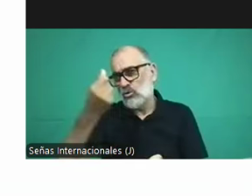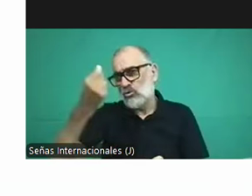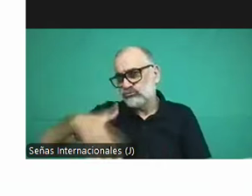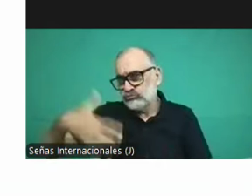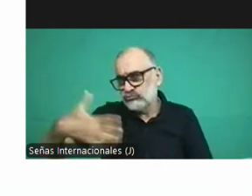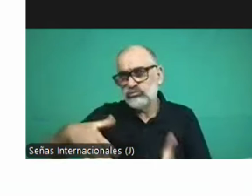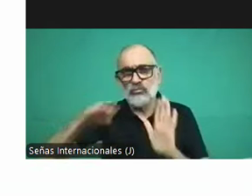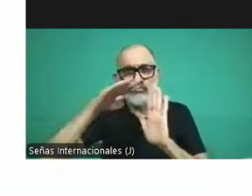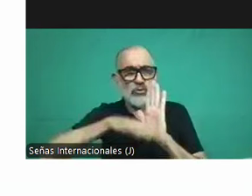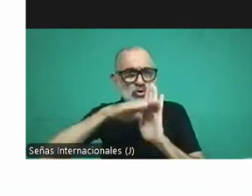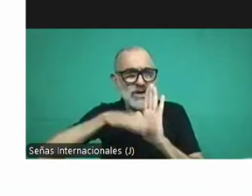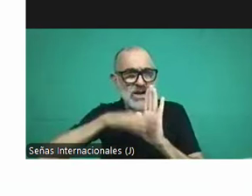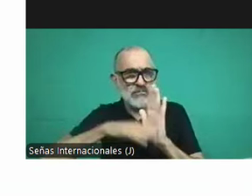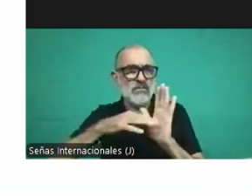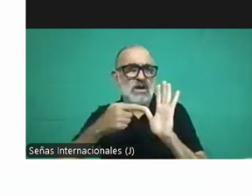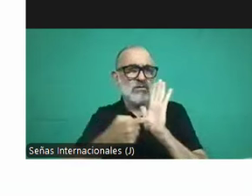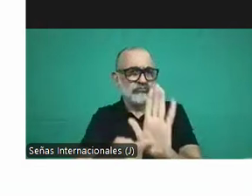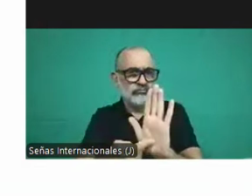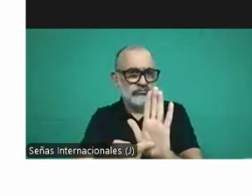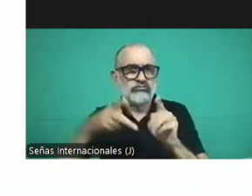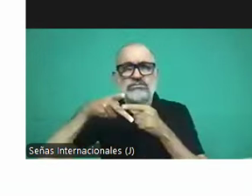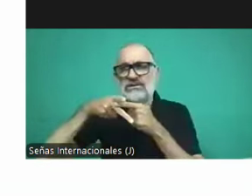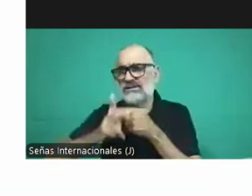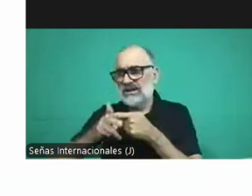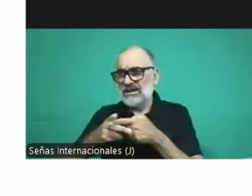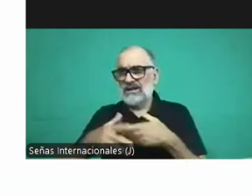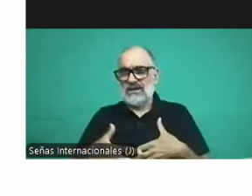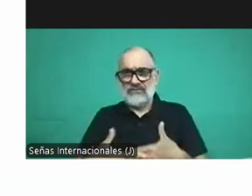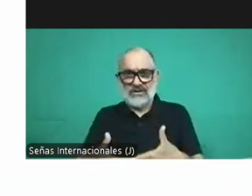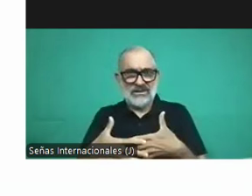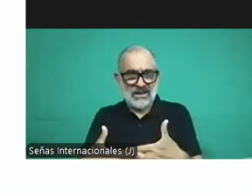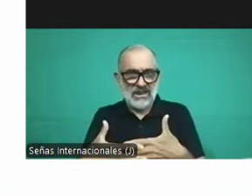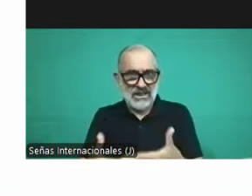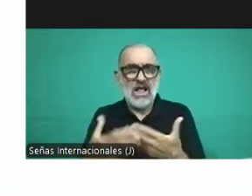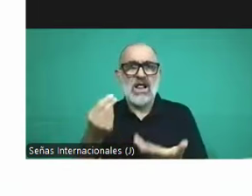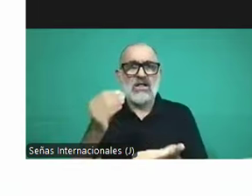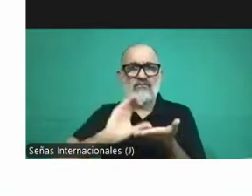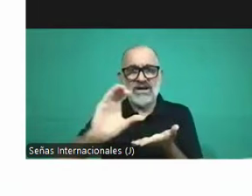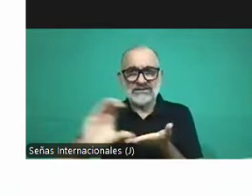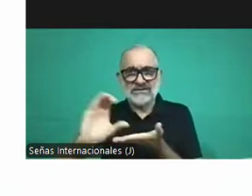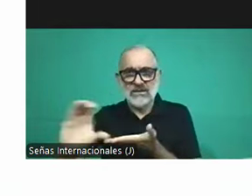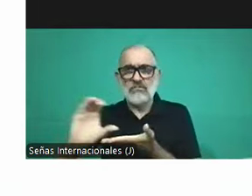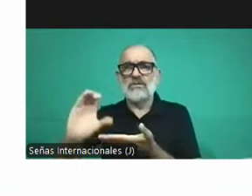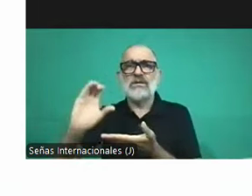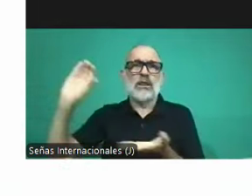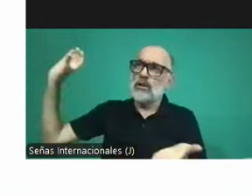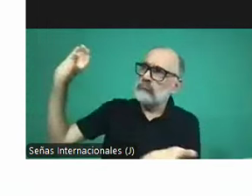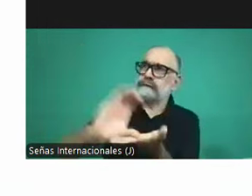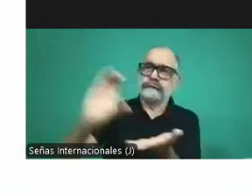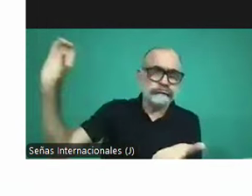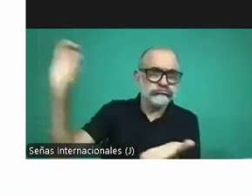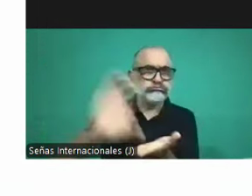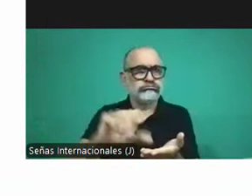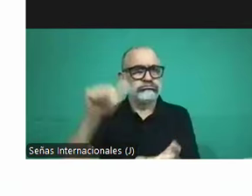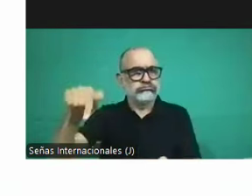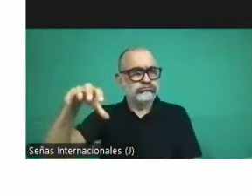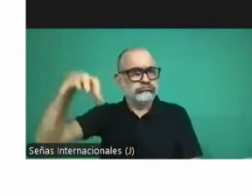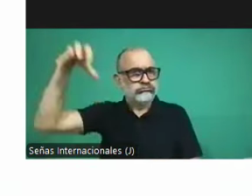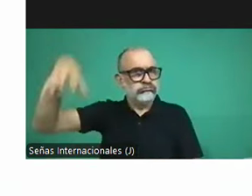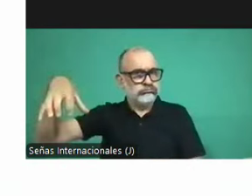of reference, and techniques. The financing comes from FONASA and